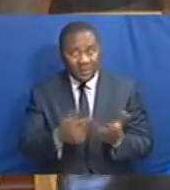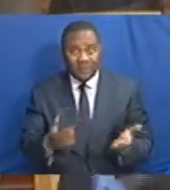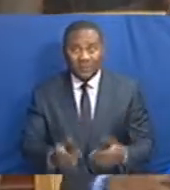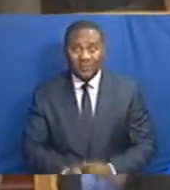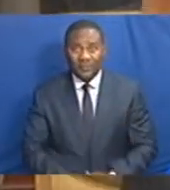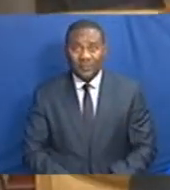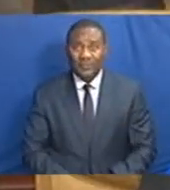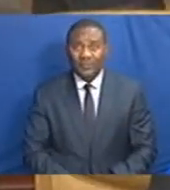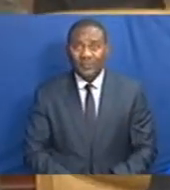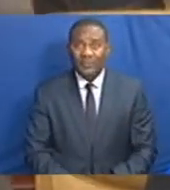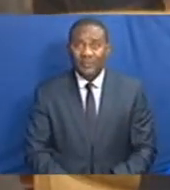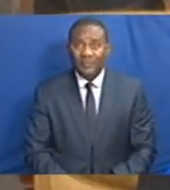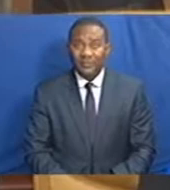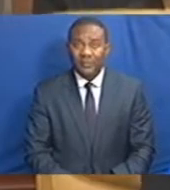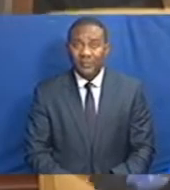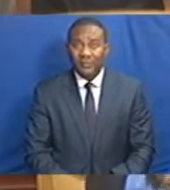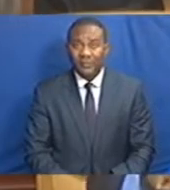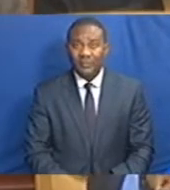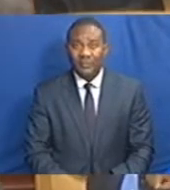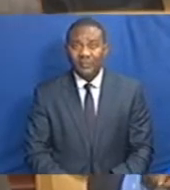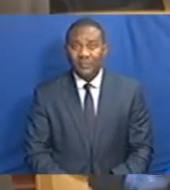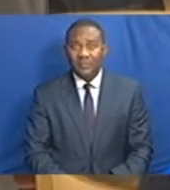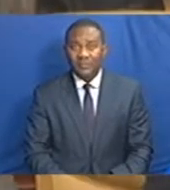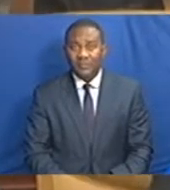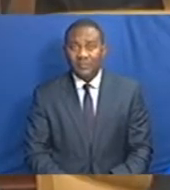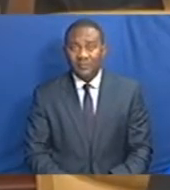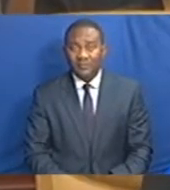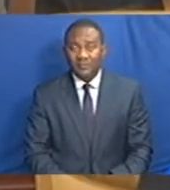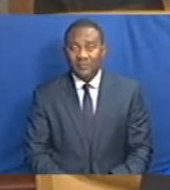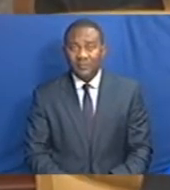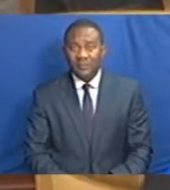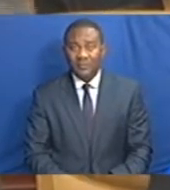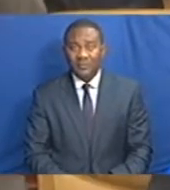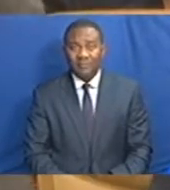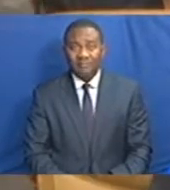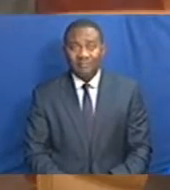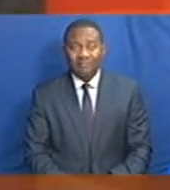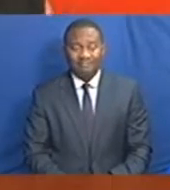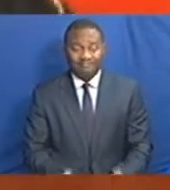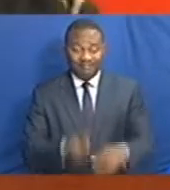Yeah. So, you can check...